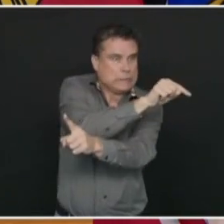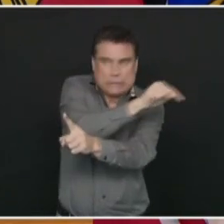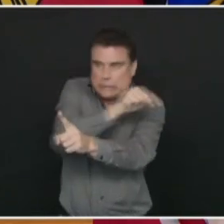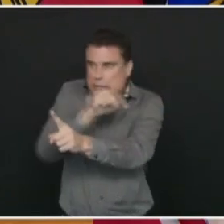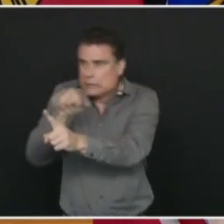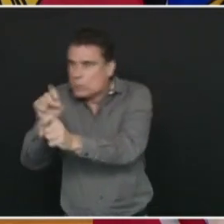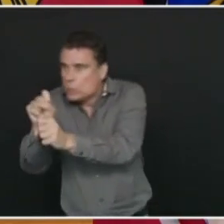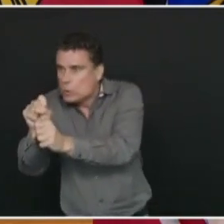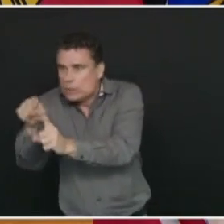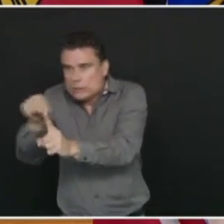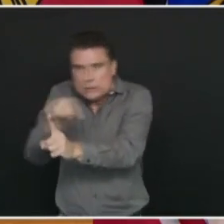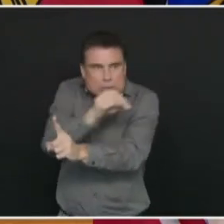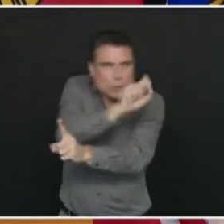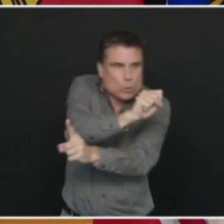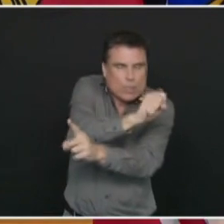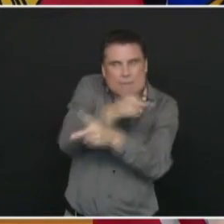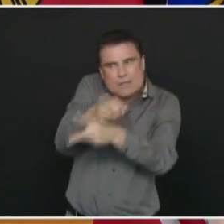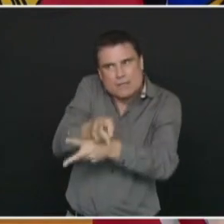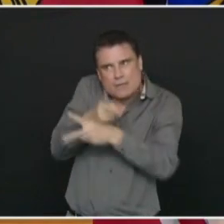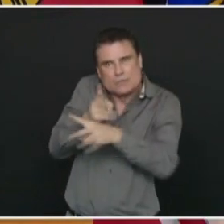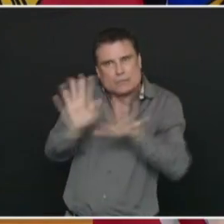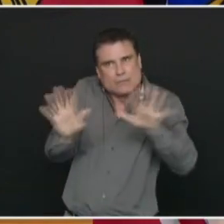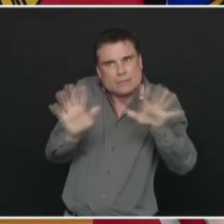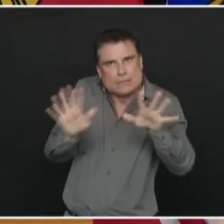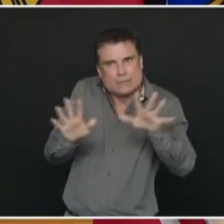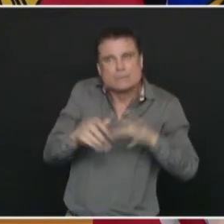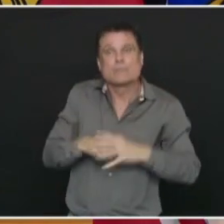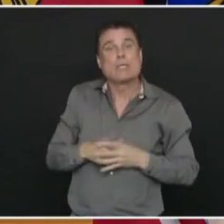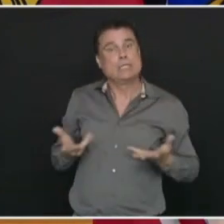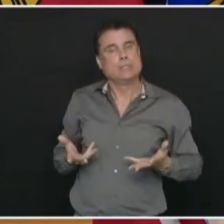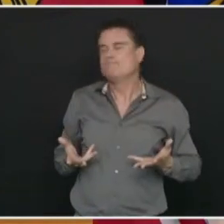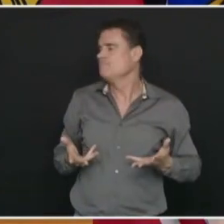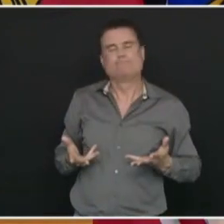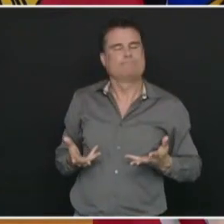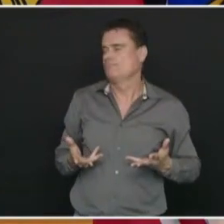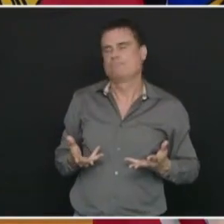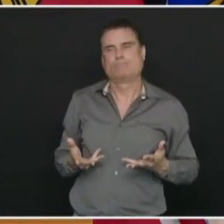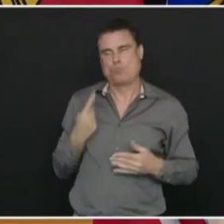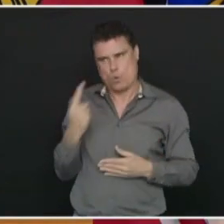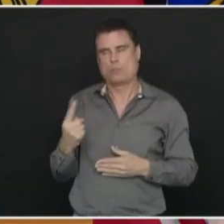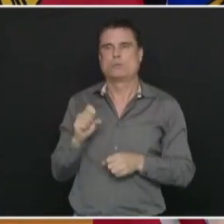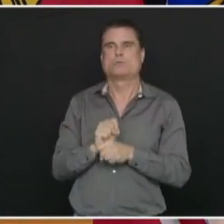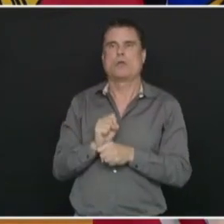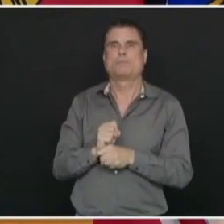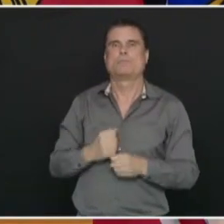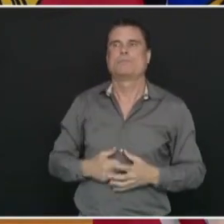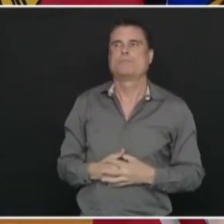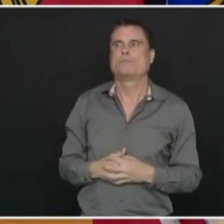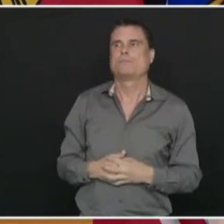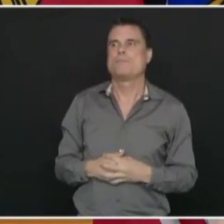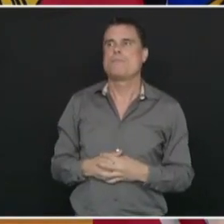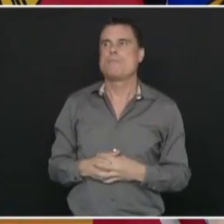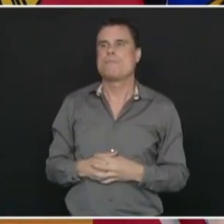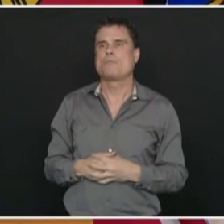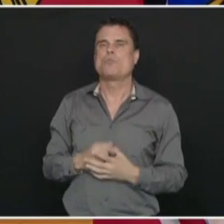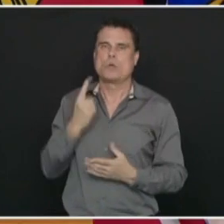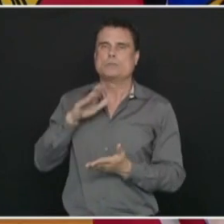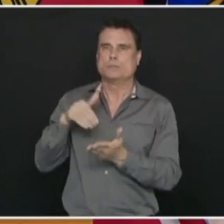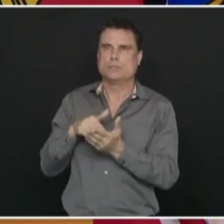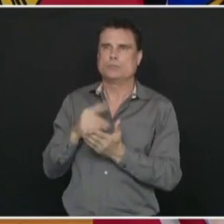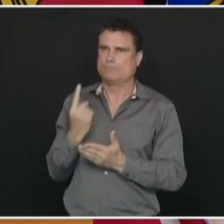what happens this weekend is going to be reflected in what we see in the coming weeks. And we do not want to